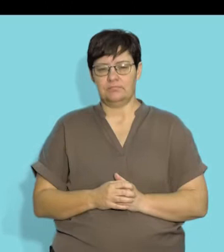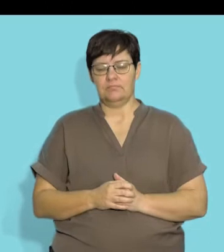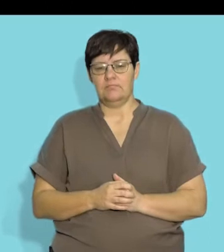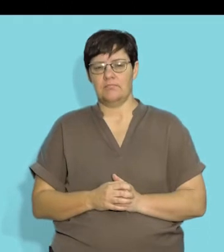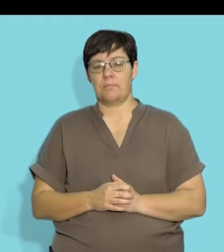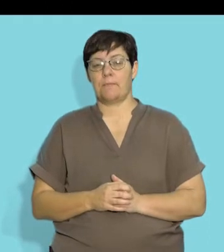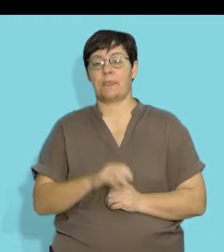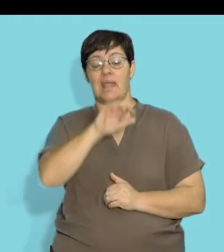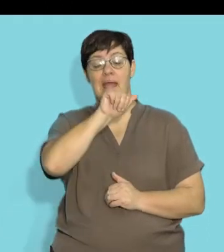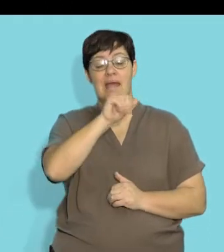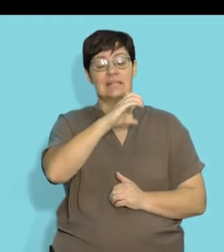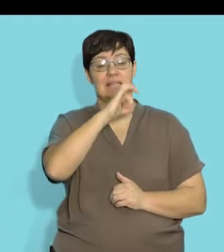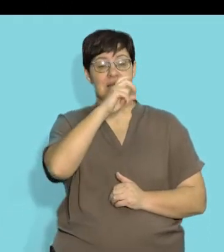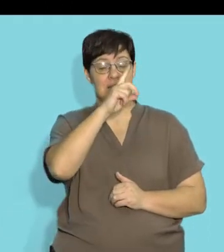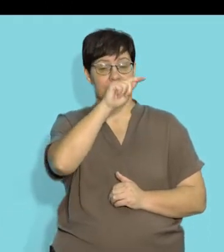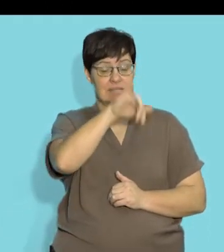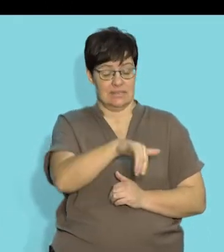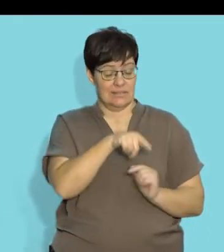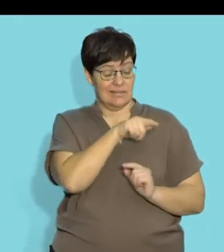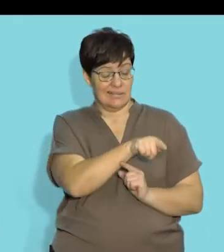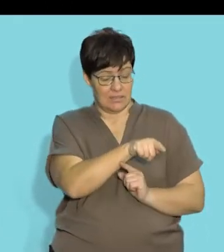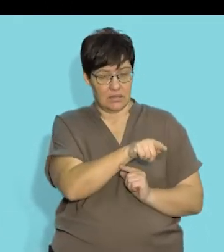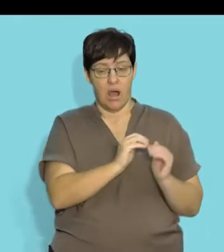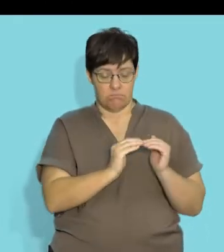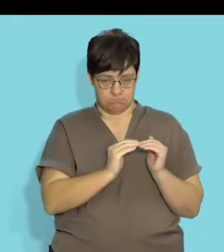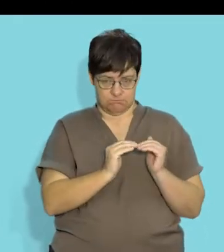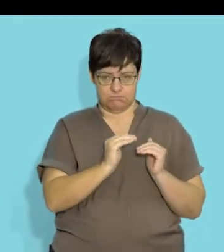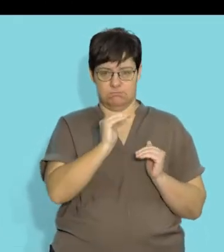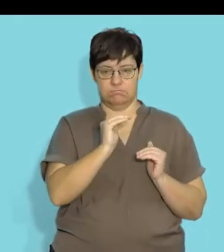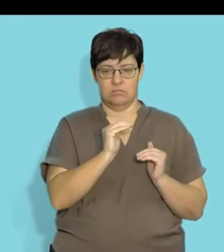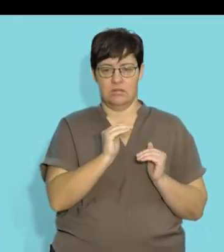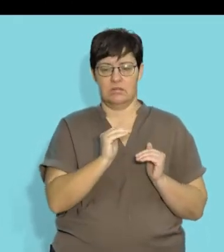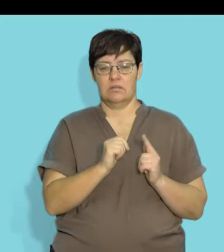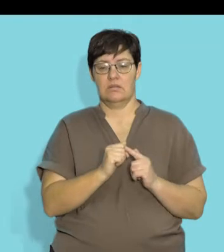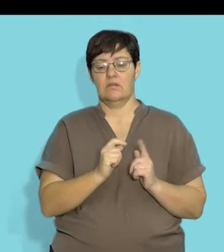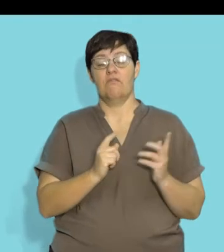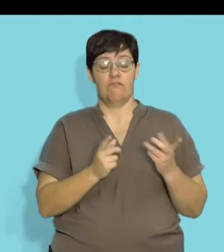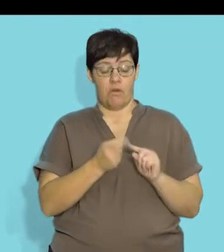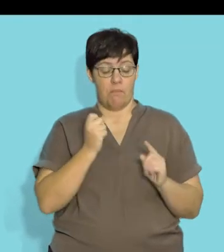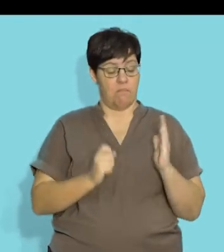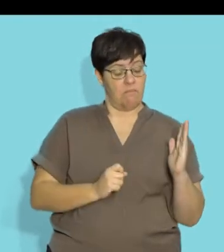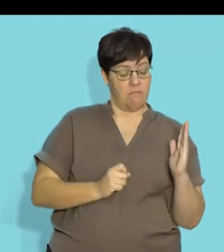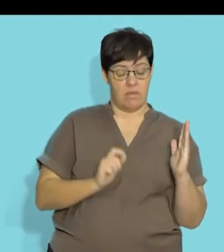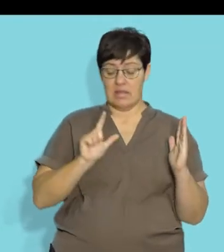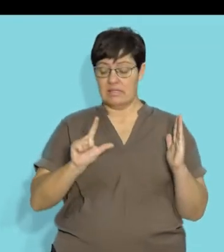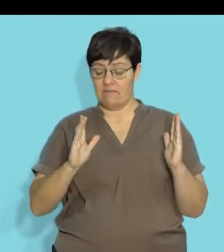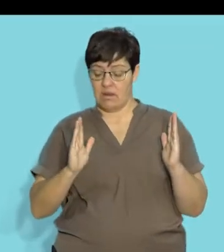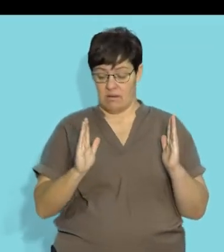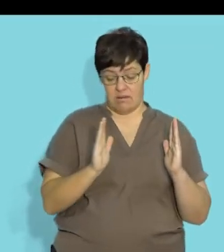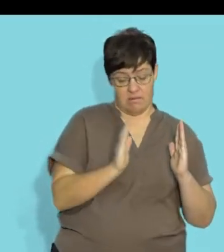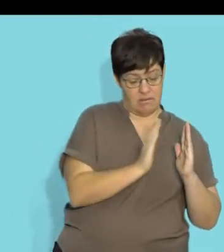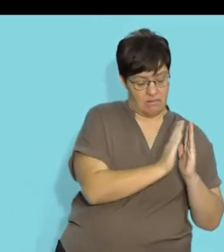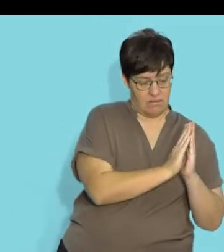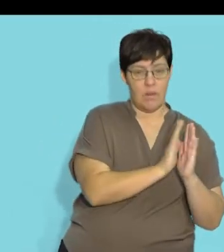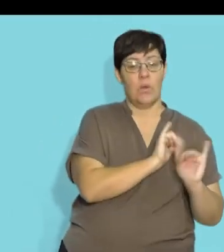So, acidity of a substance increases from your left, so from